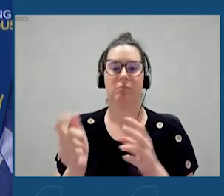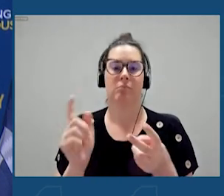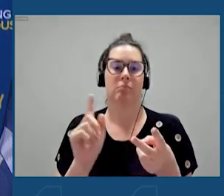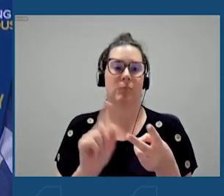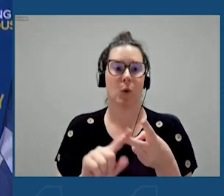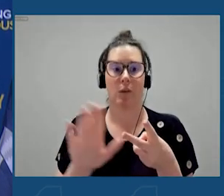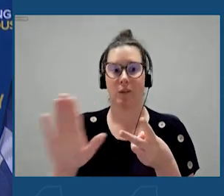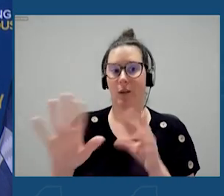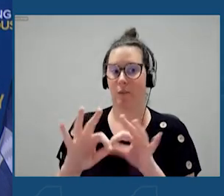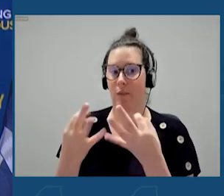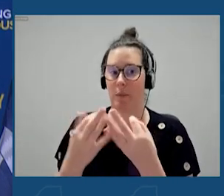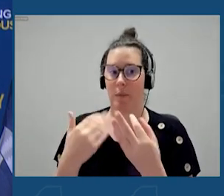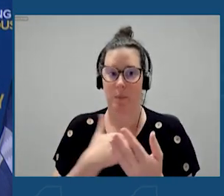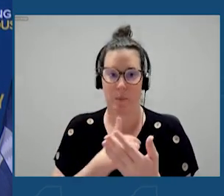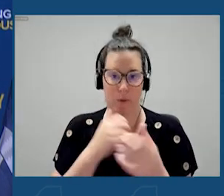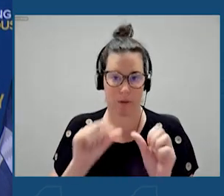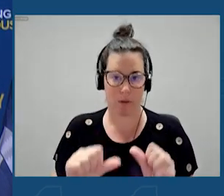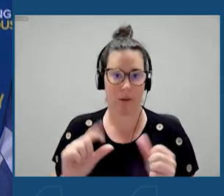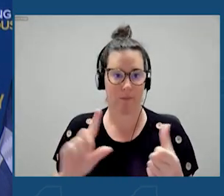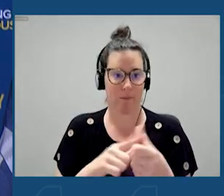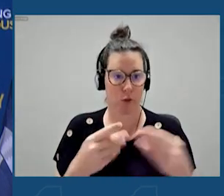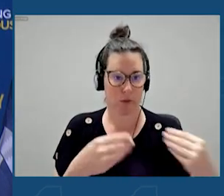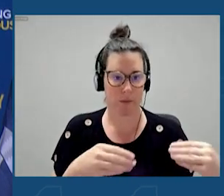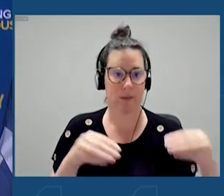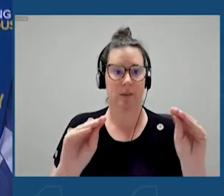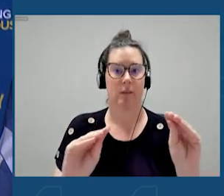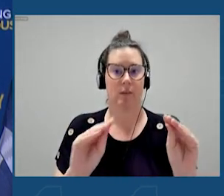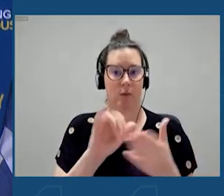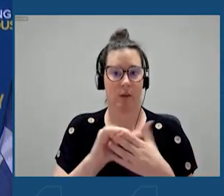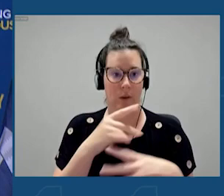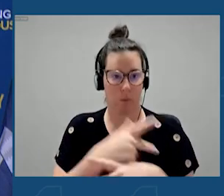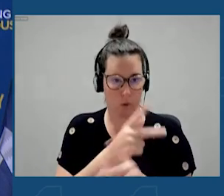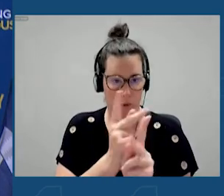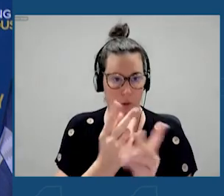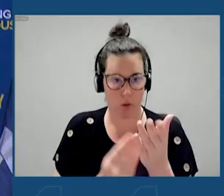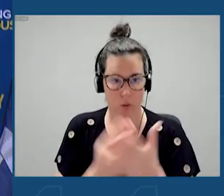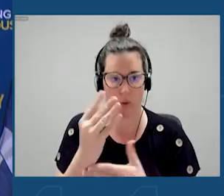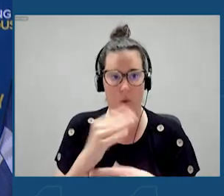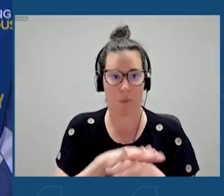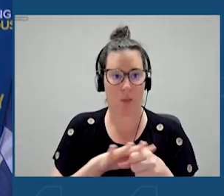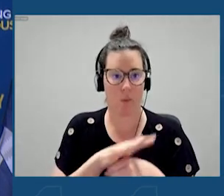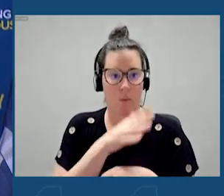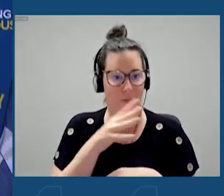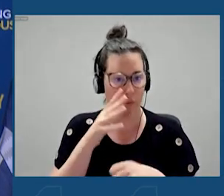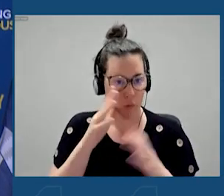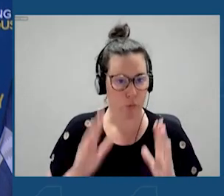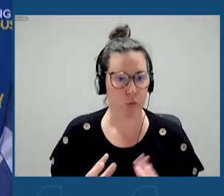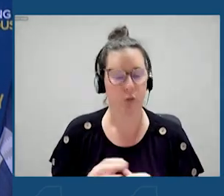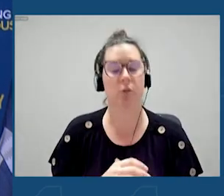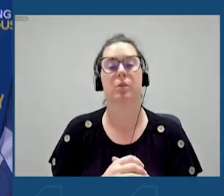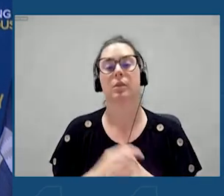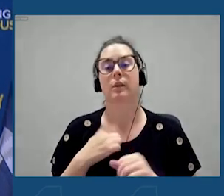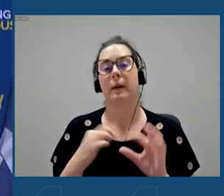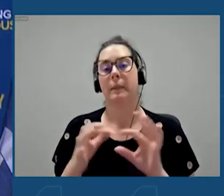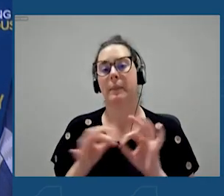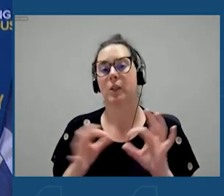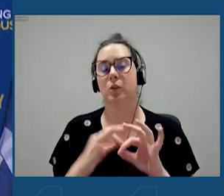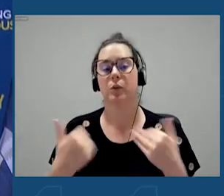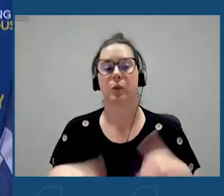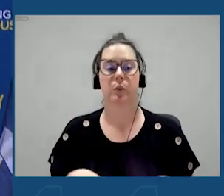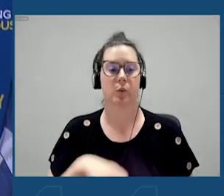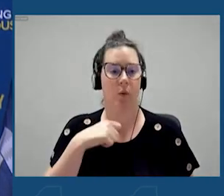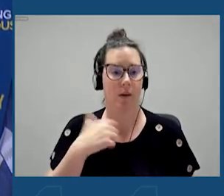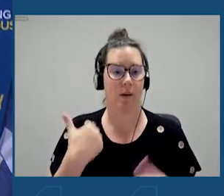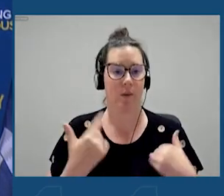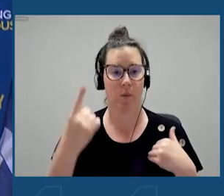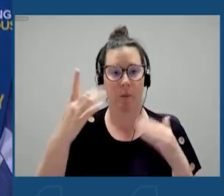the first sales of the adult use cannabis with products grown by our local farmers. And as I mentioned, we're proud to have one of those individuals